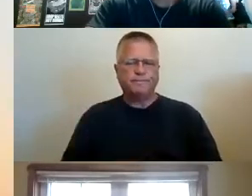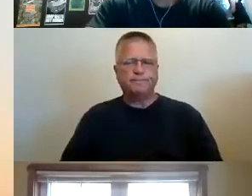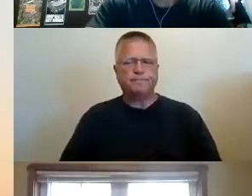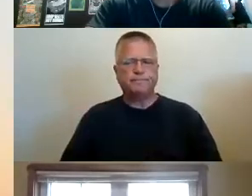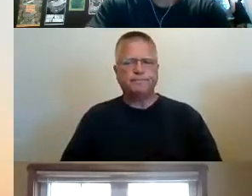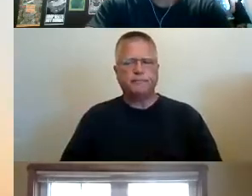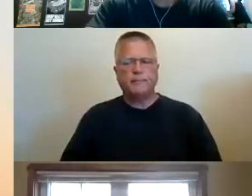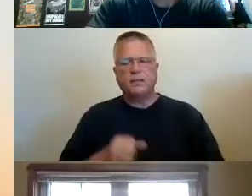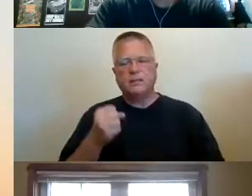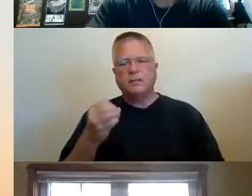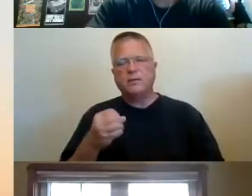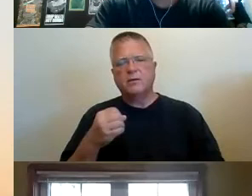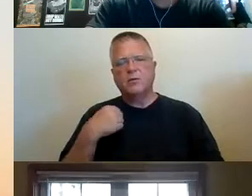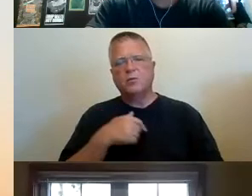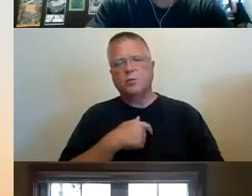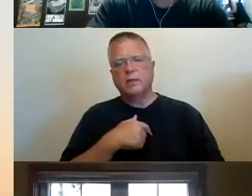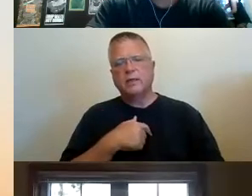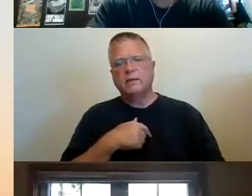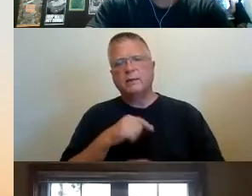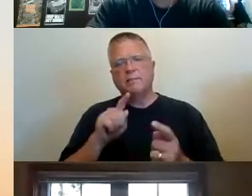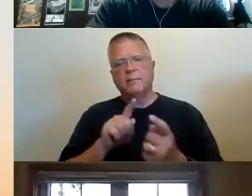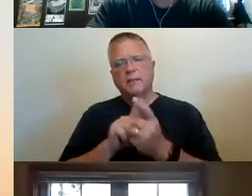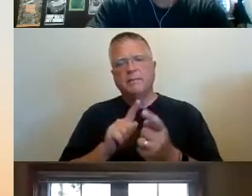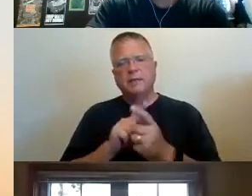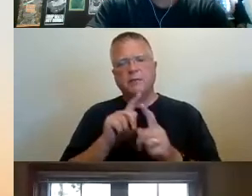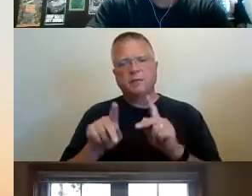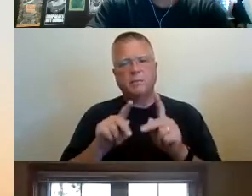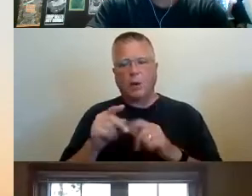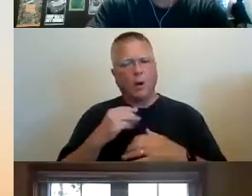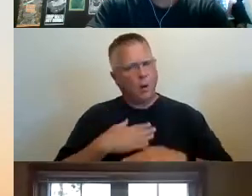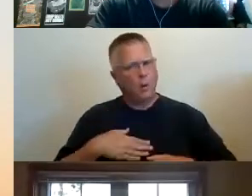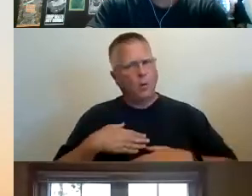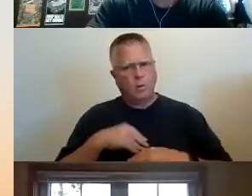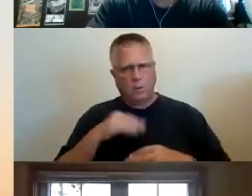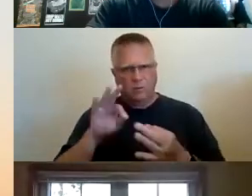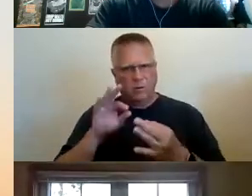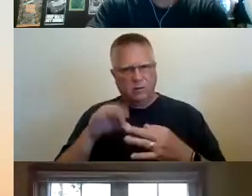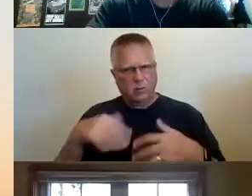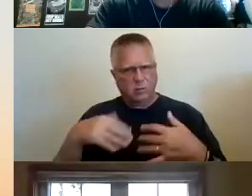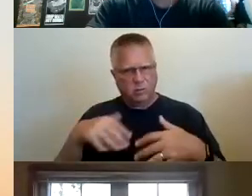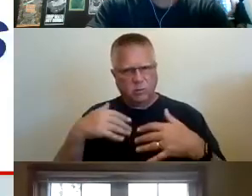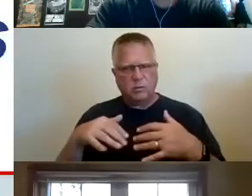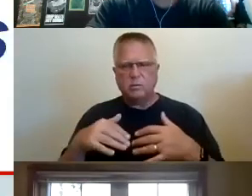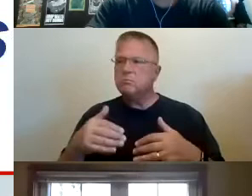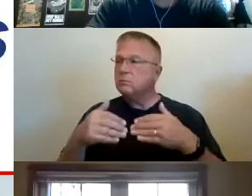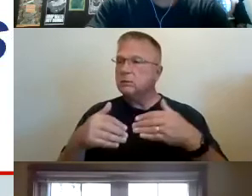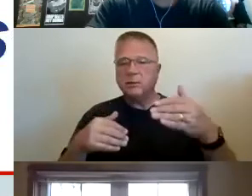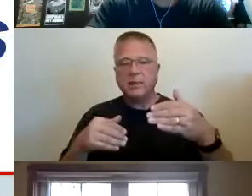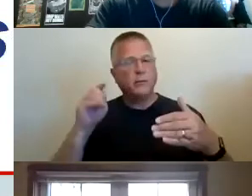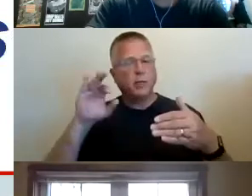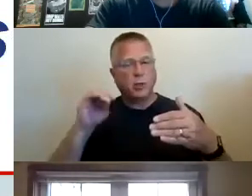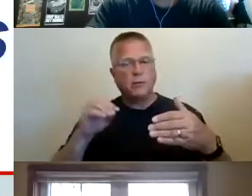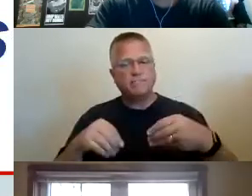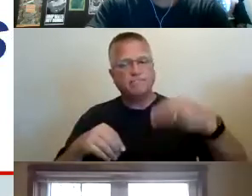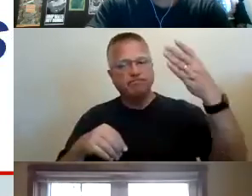So we've been meeting with people and really appreciate the feedback that we've gotten. If you go ahead, Ricardo, please.